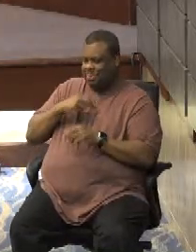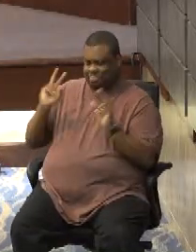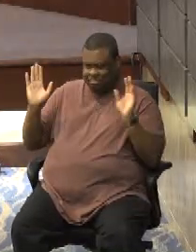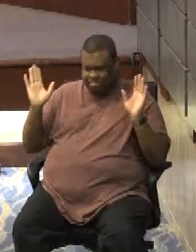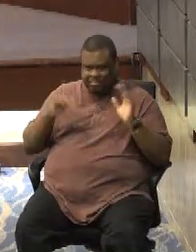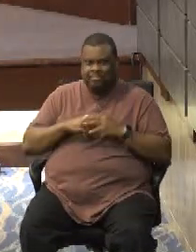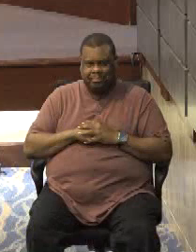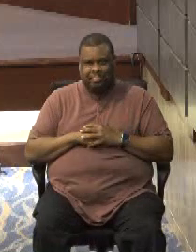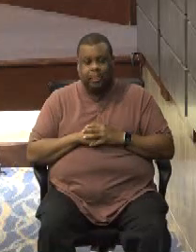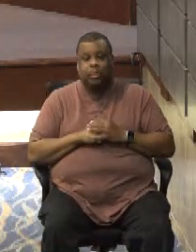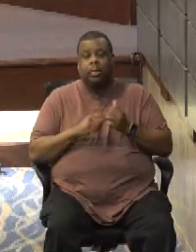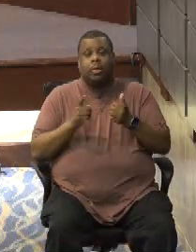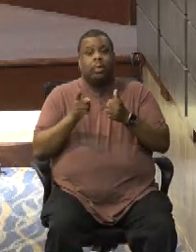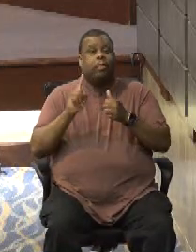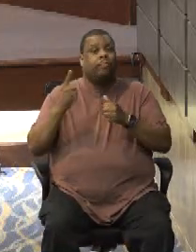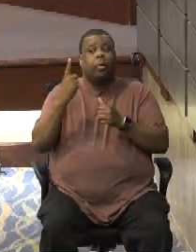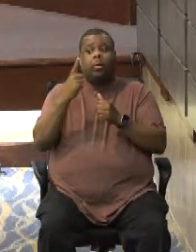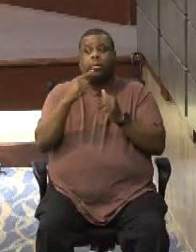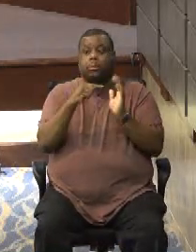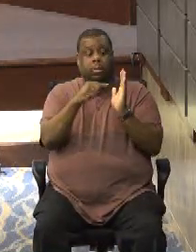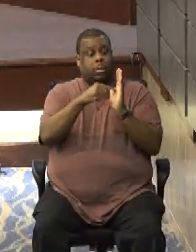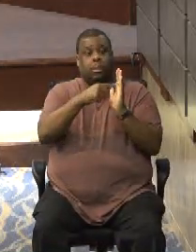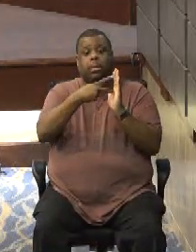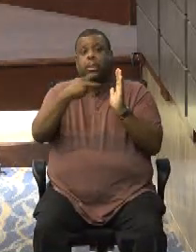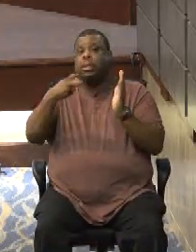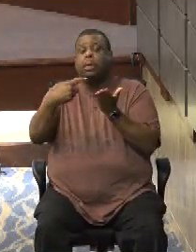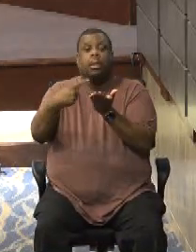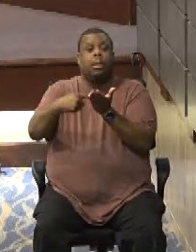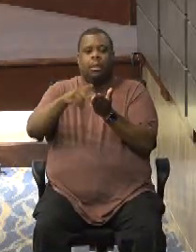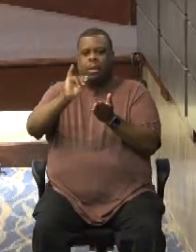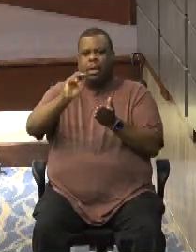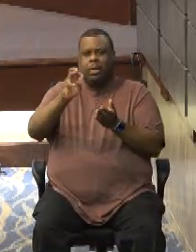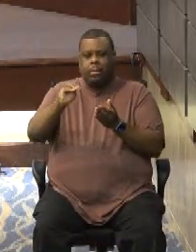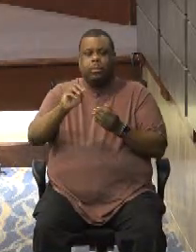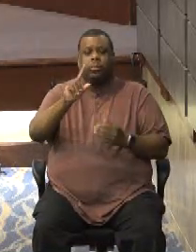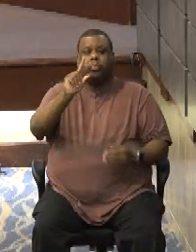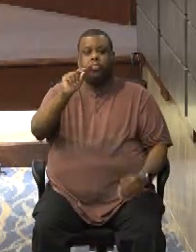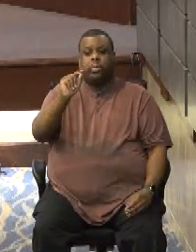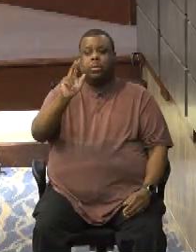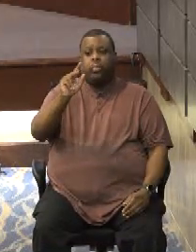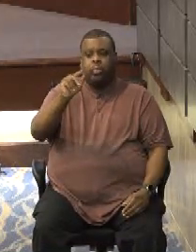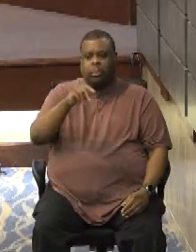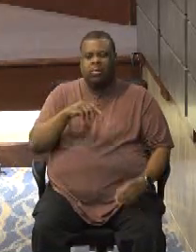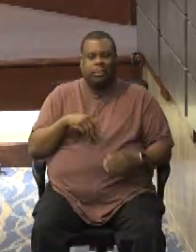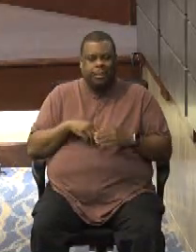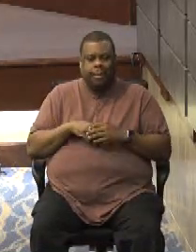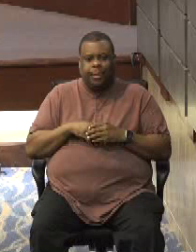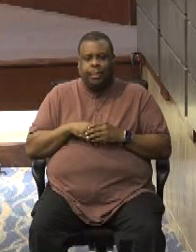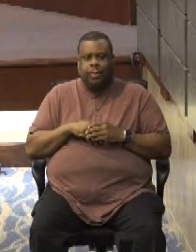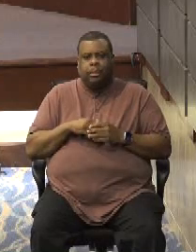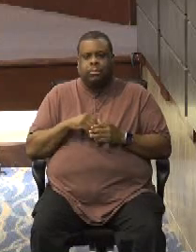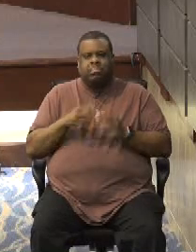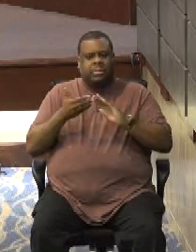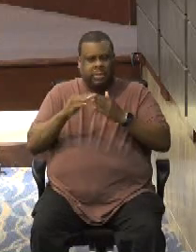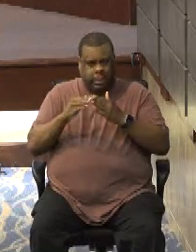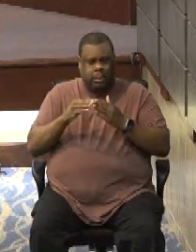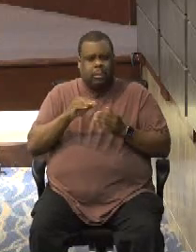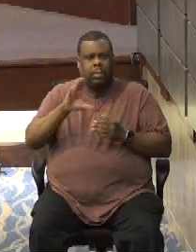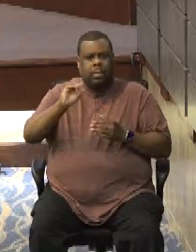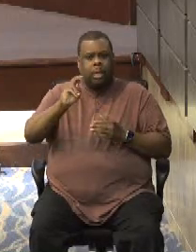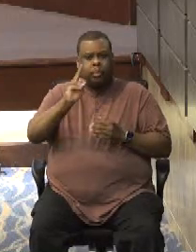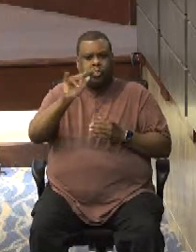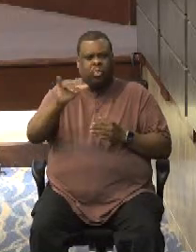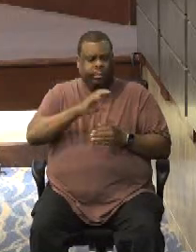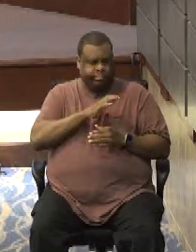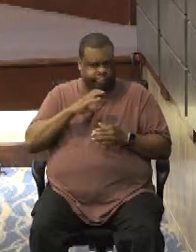anymore. The first item of business is to consider the minutes of the November 7th, 2023 special city council meeting and regular city council meeting. These minutes